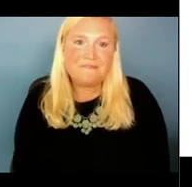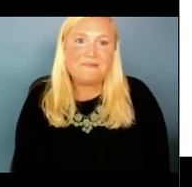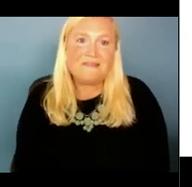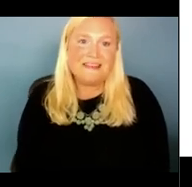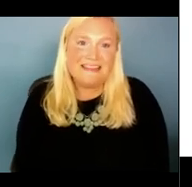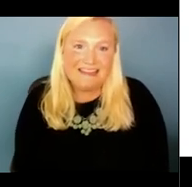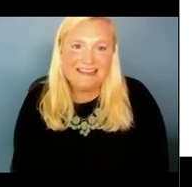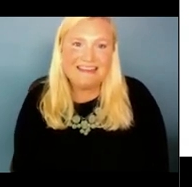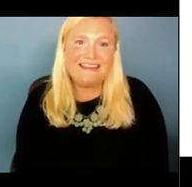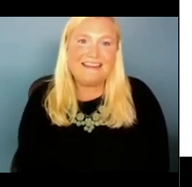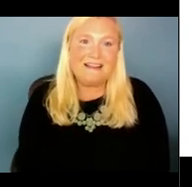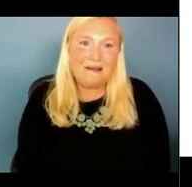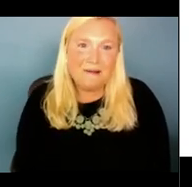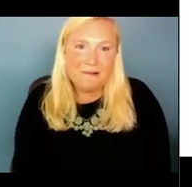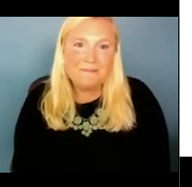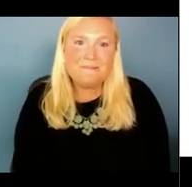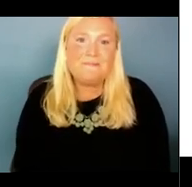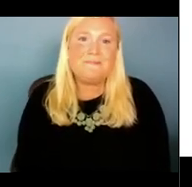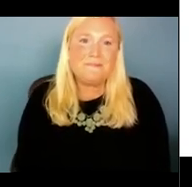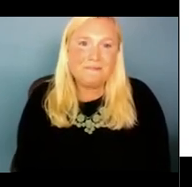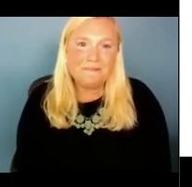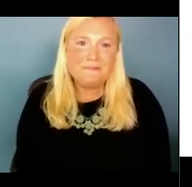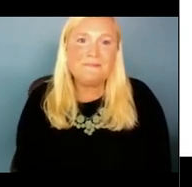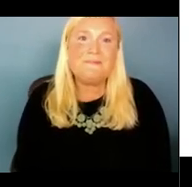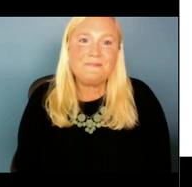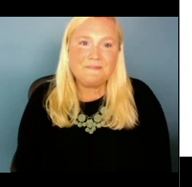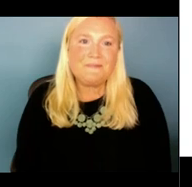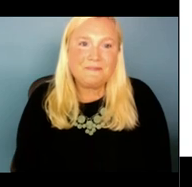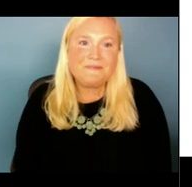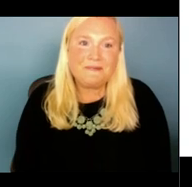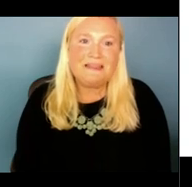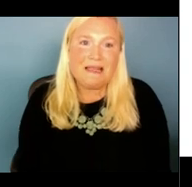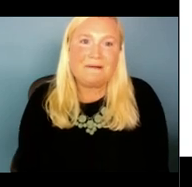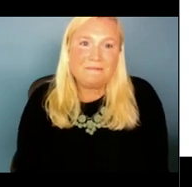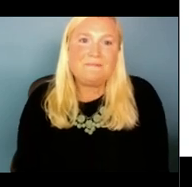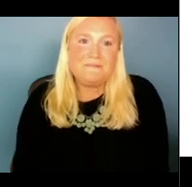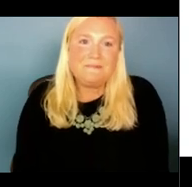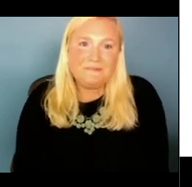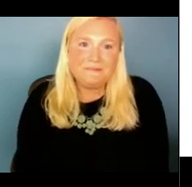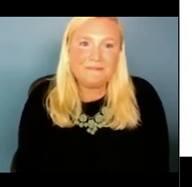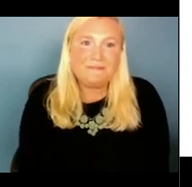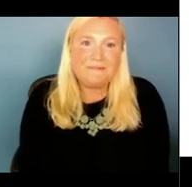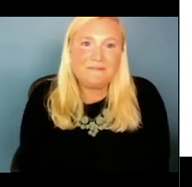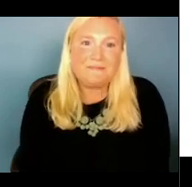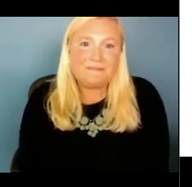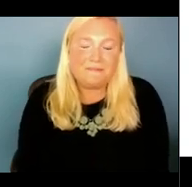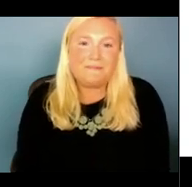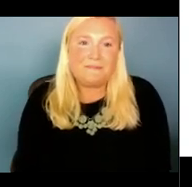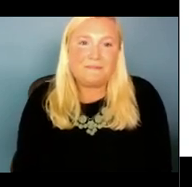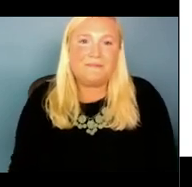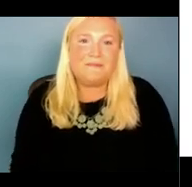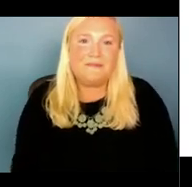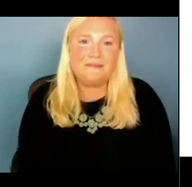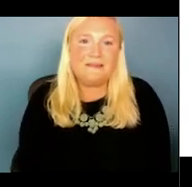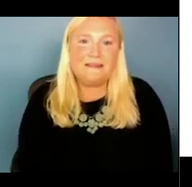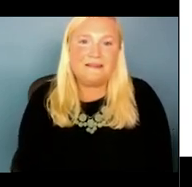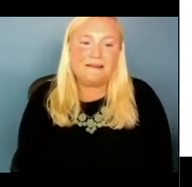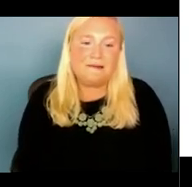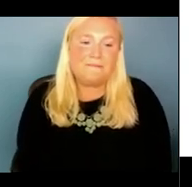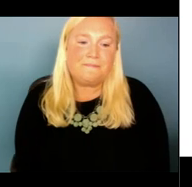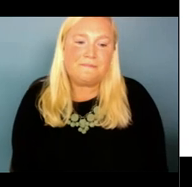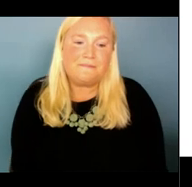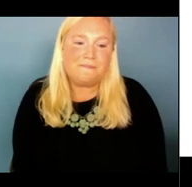and thinking that it's going to make it, quote, worse if they talk about it. Scott, anything else to add on